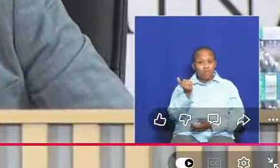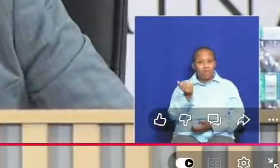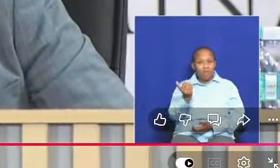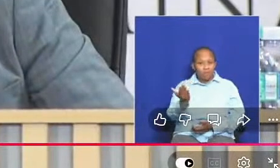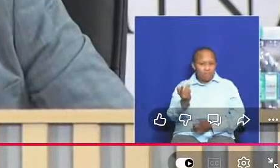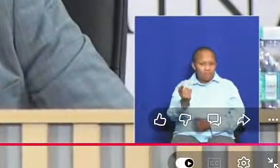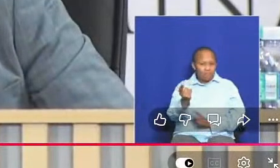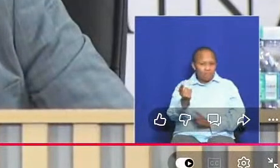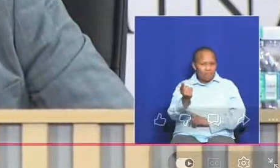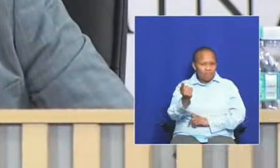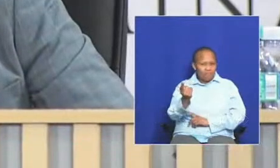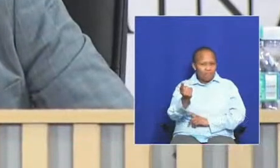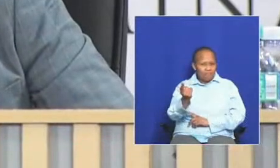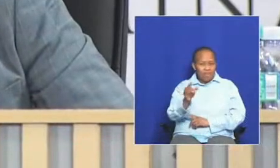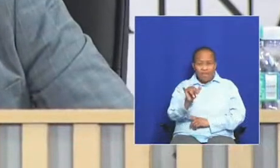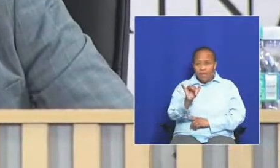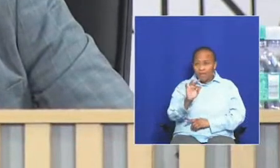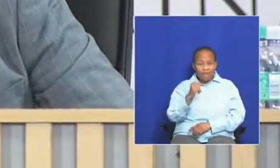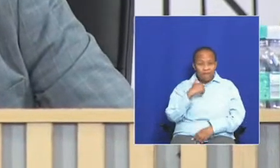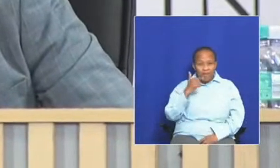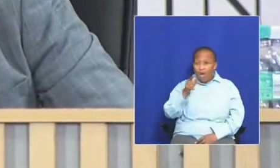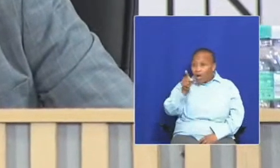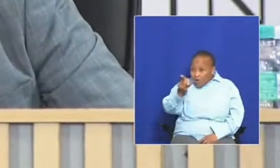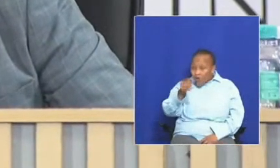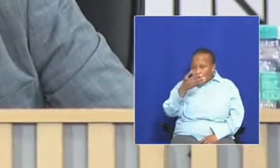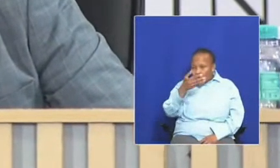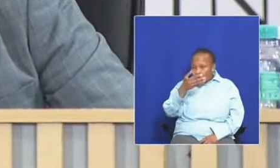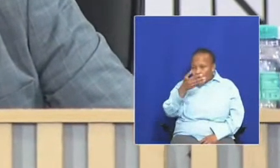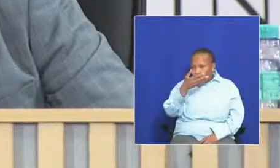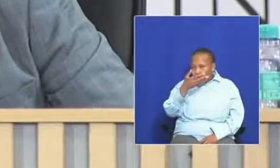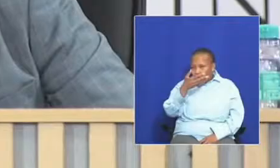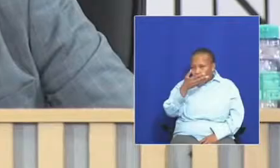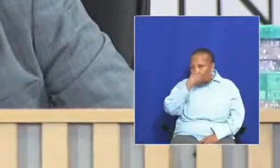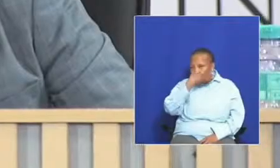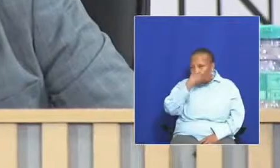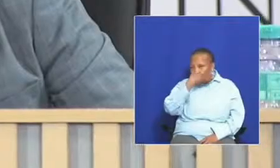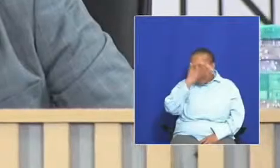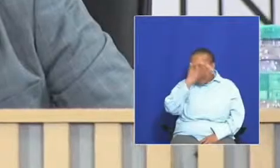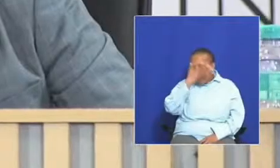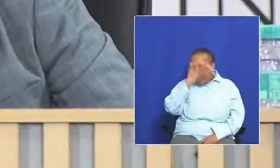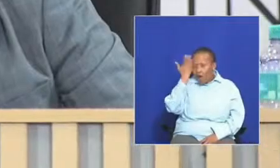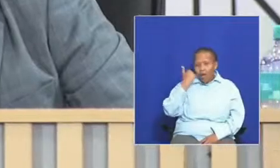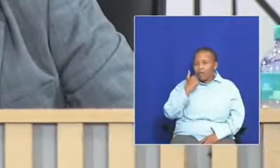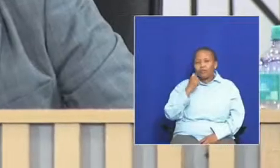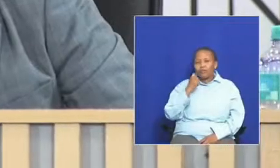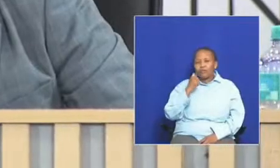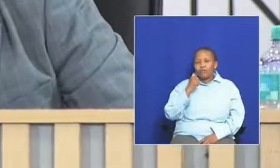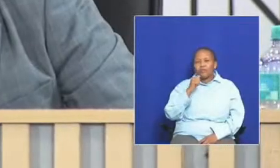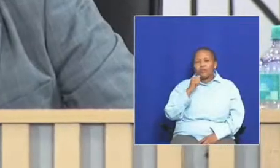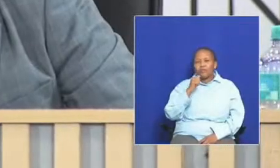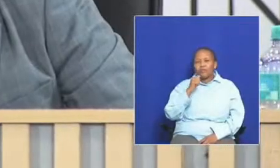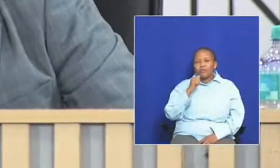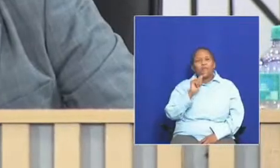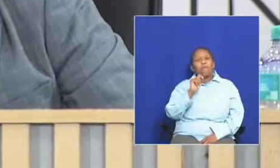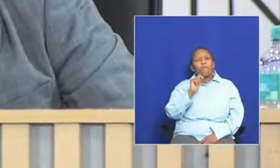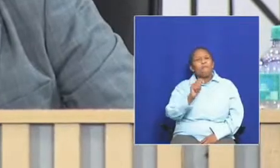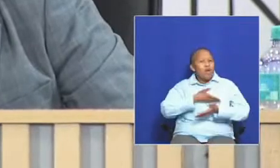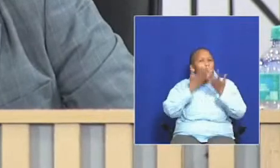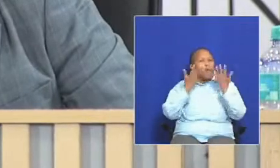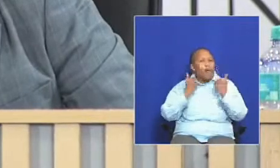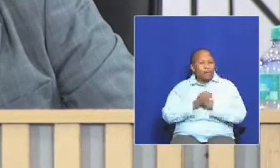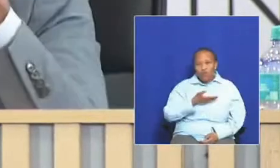what that transaction or what those payments are about. And you don't know who Koza